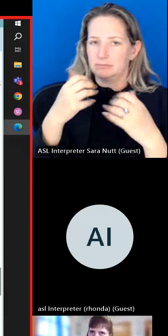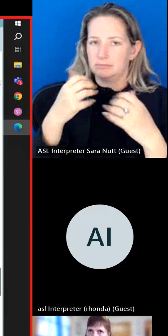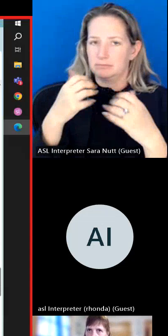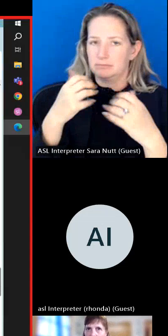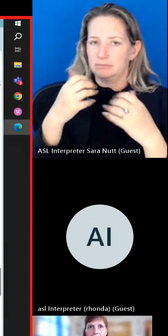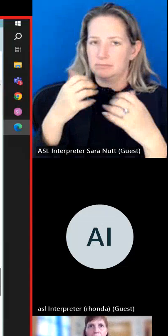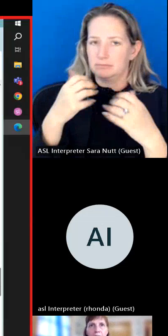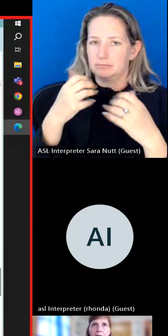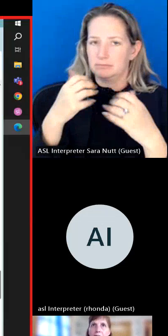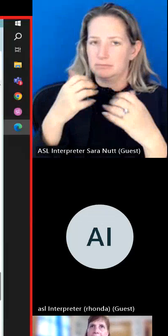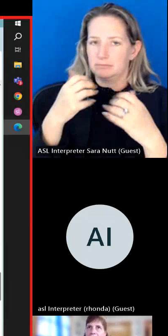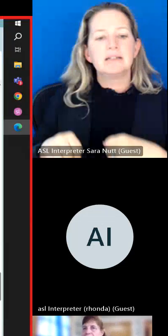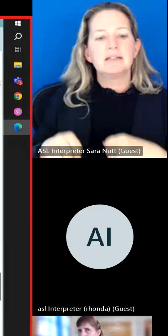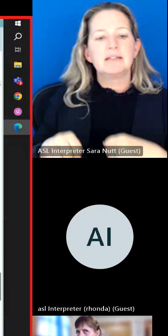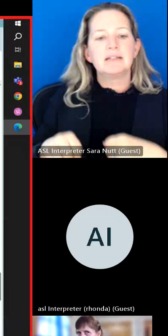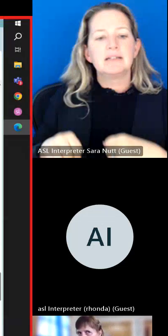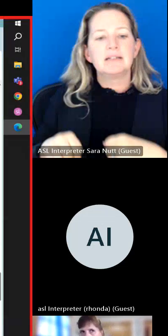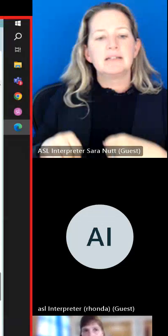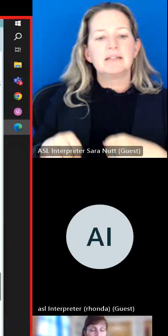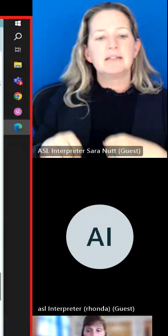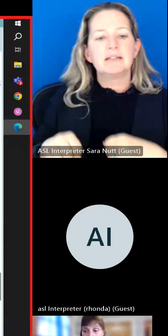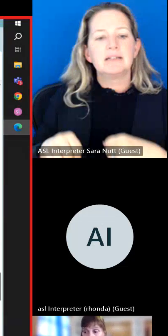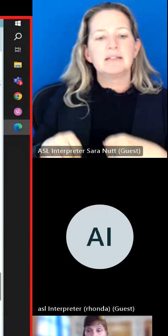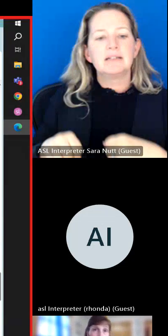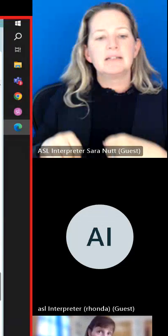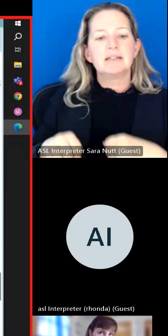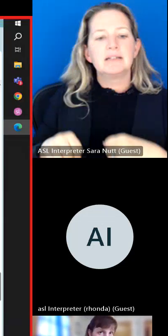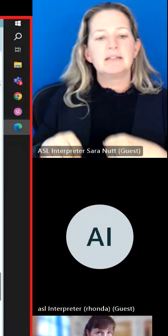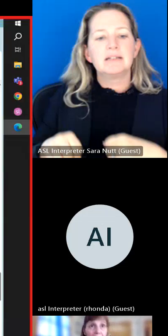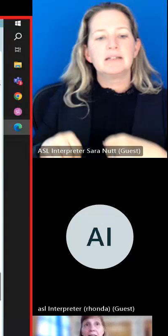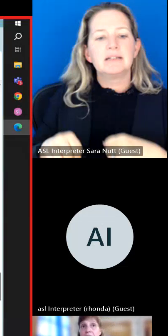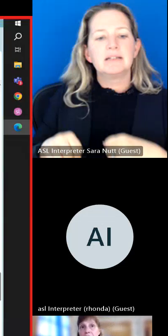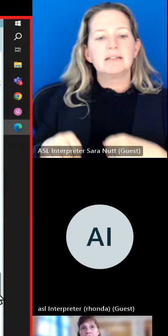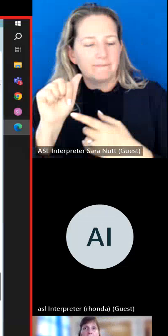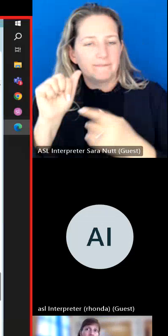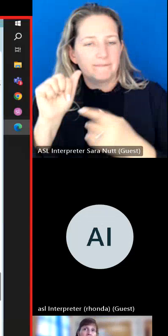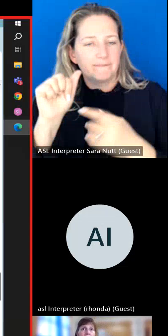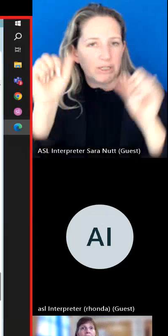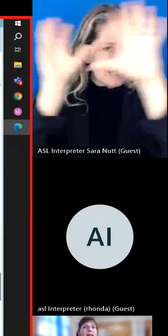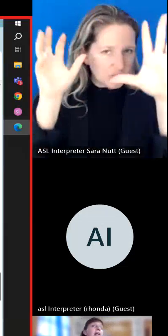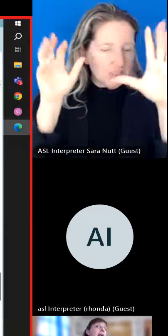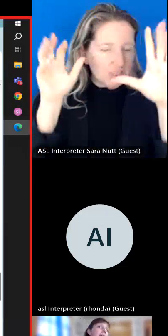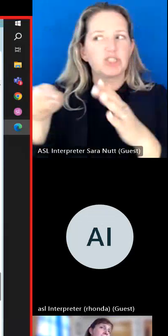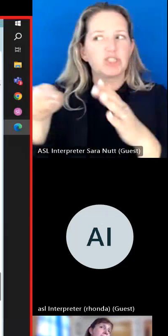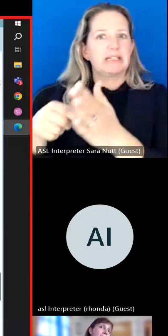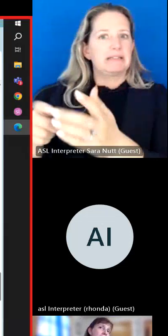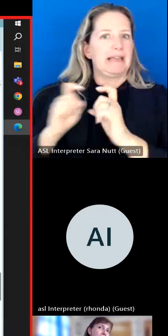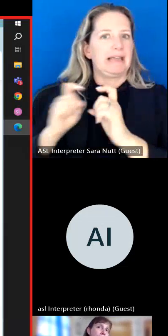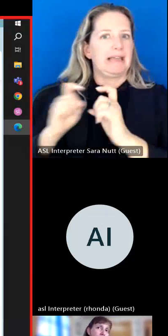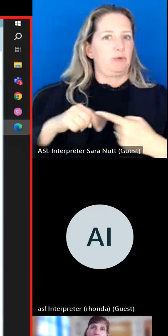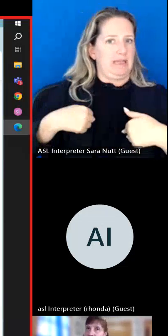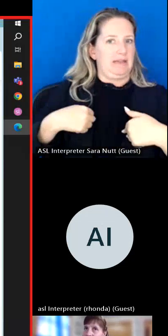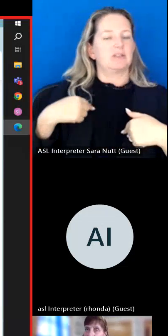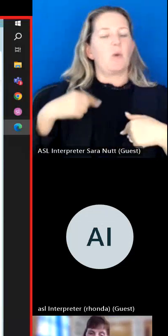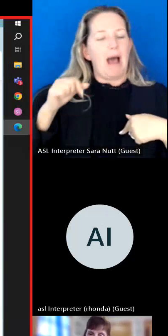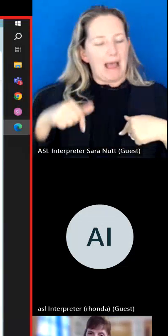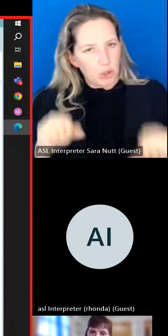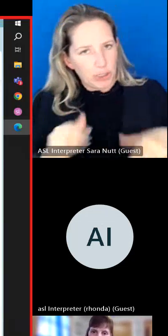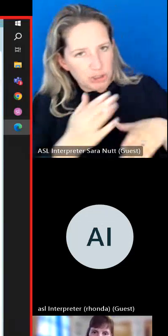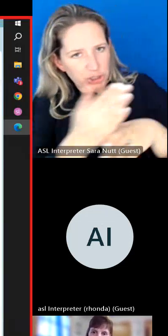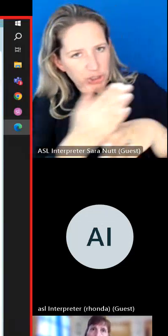she gave some of her data visualizations to me to share with you today. The first one